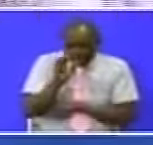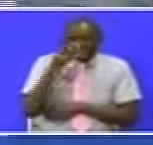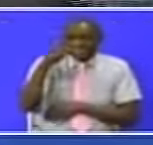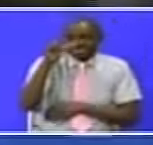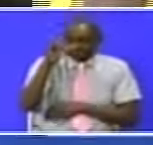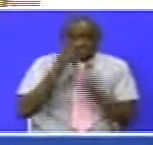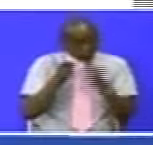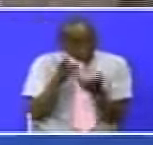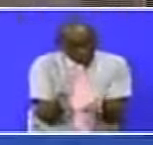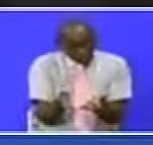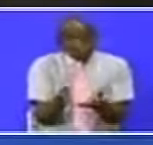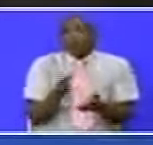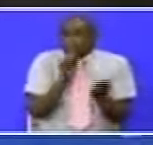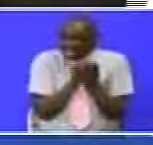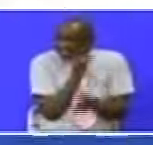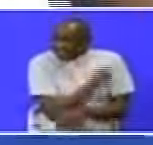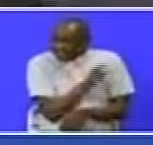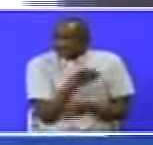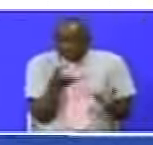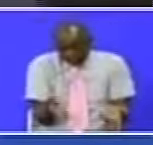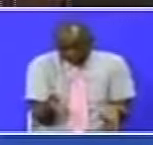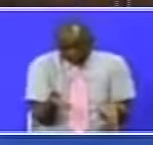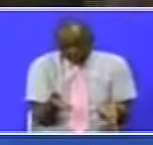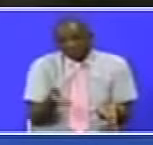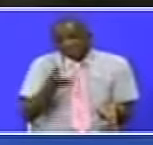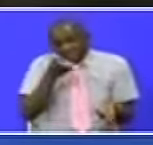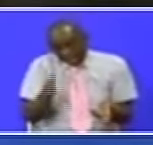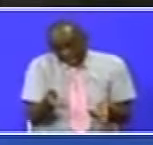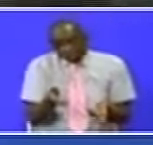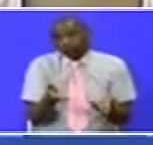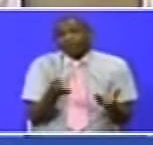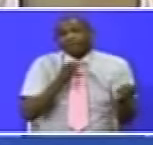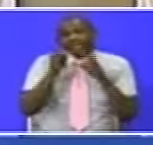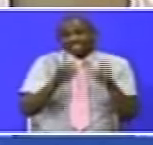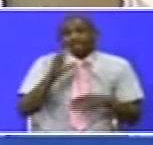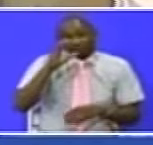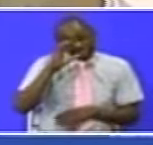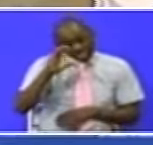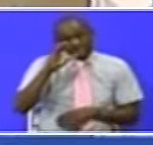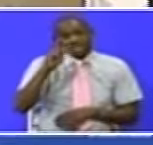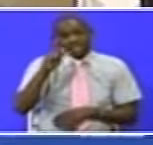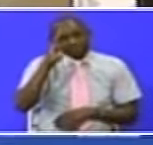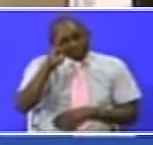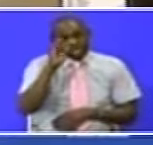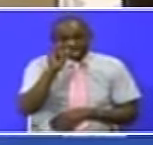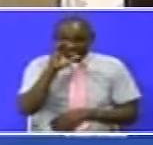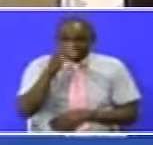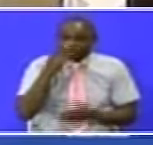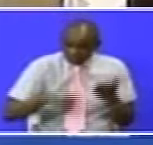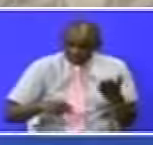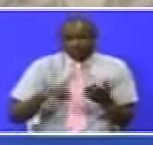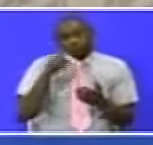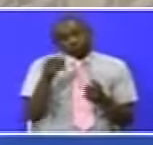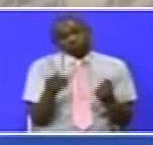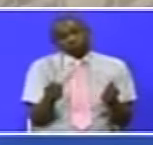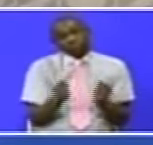KCB, Chase Bank remains solely under the oversight of the receiver manager, the KDIC, up until 12 months